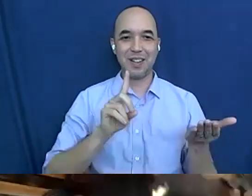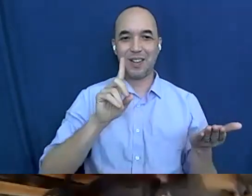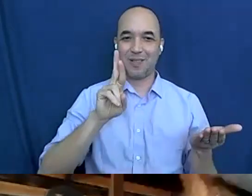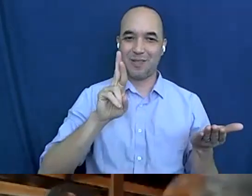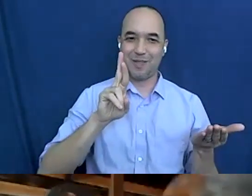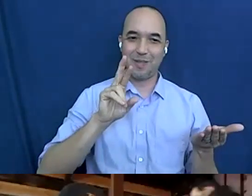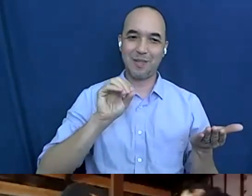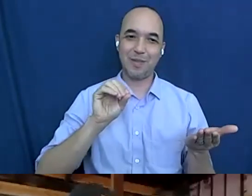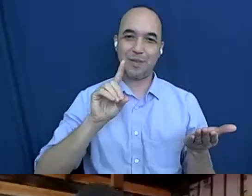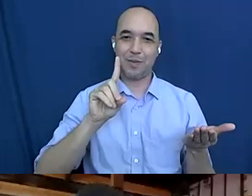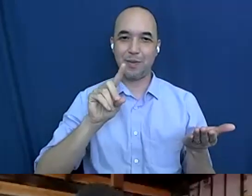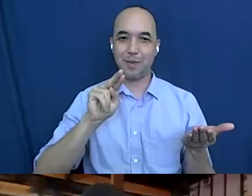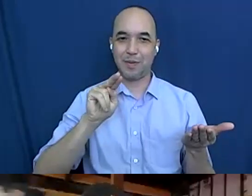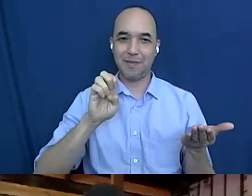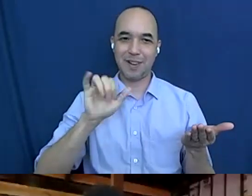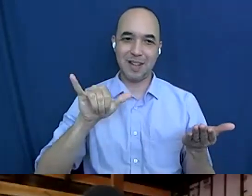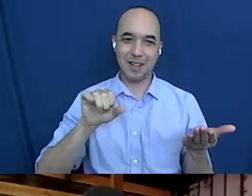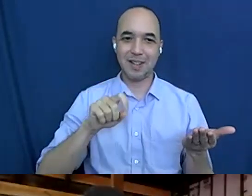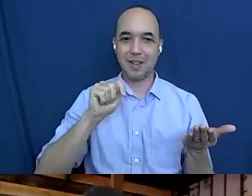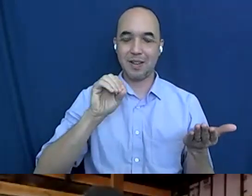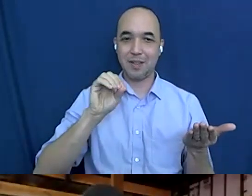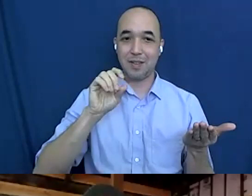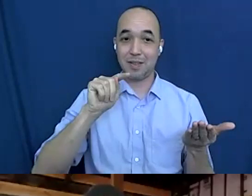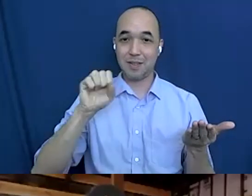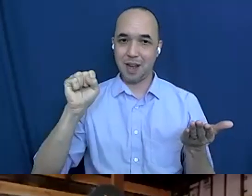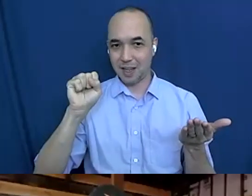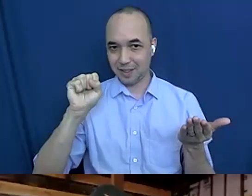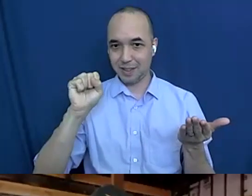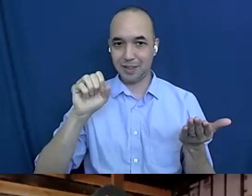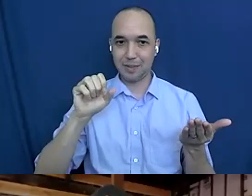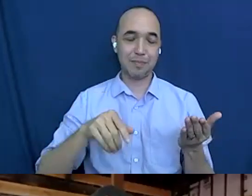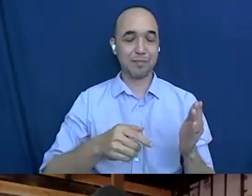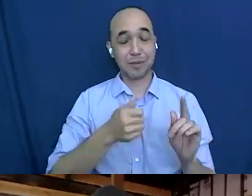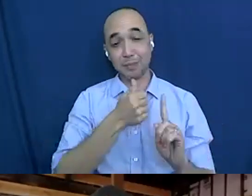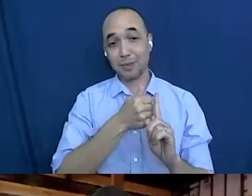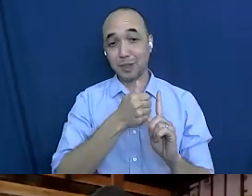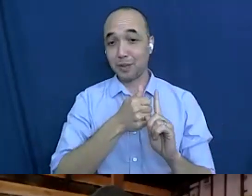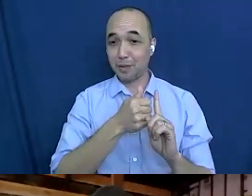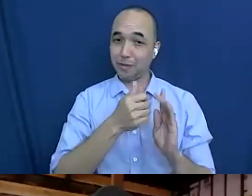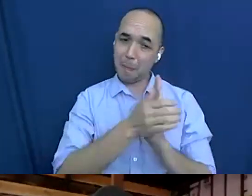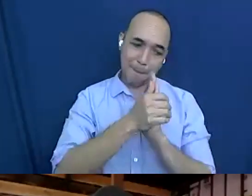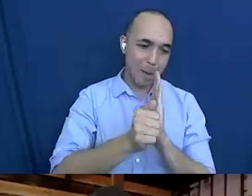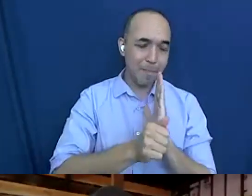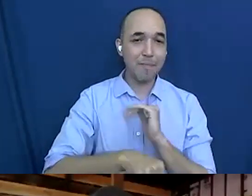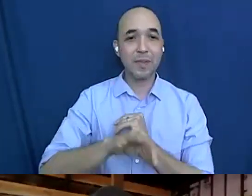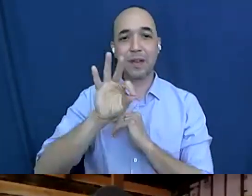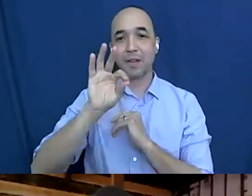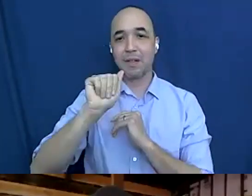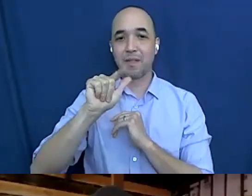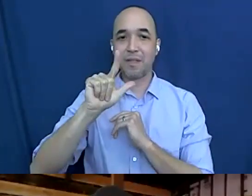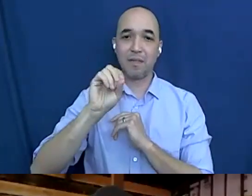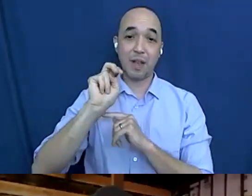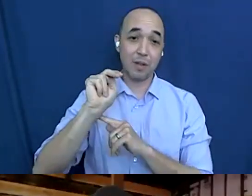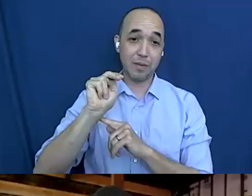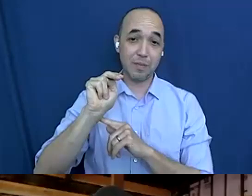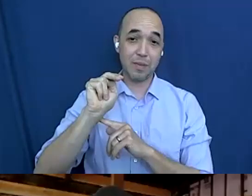Stotts, who is a falconer, and I'm very excited to share his life with you guys through his